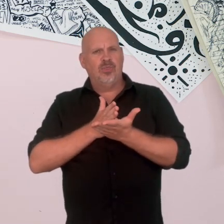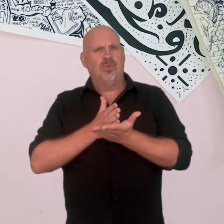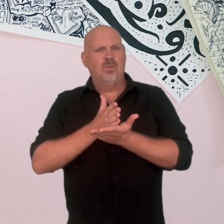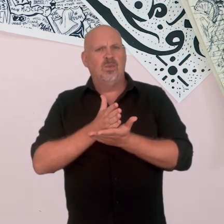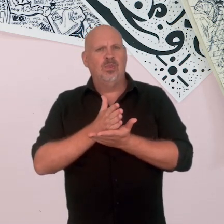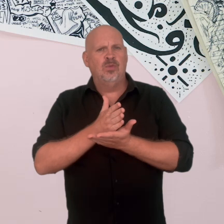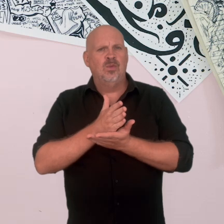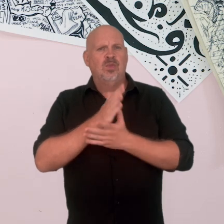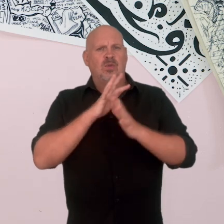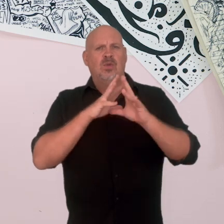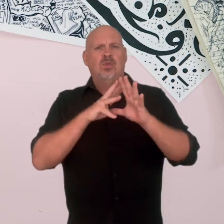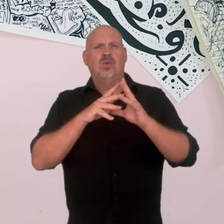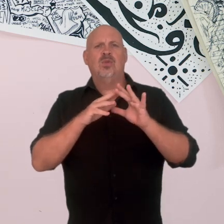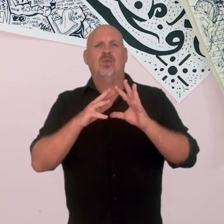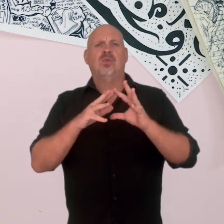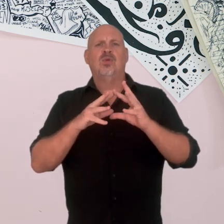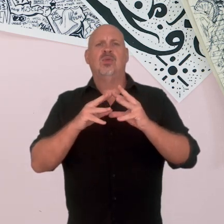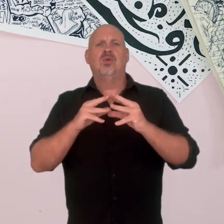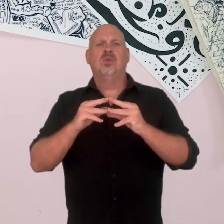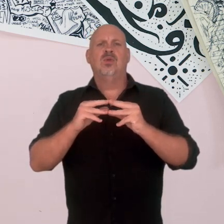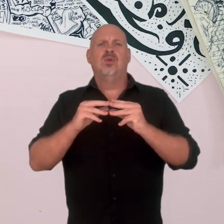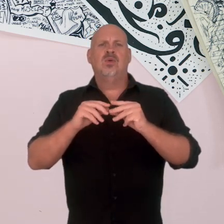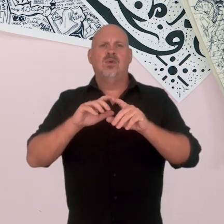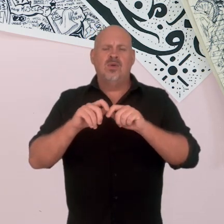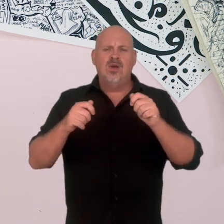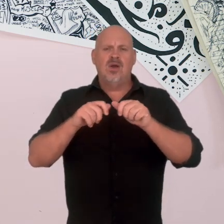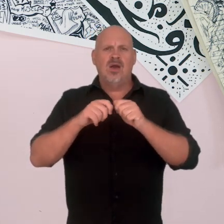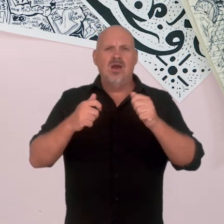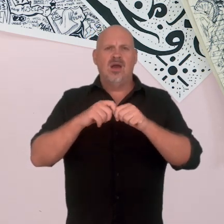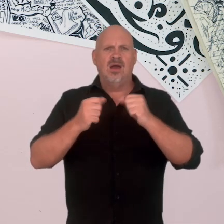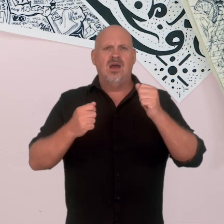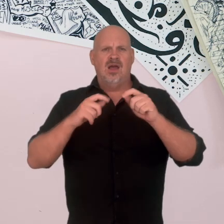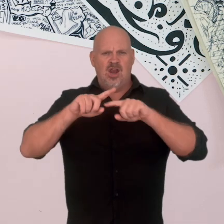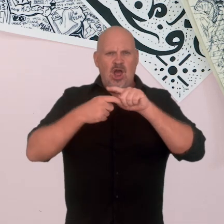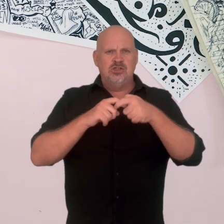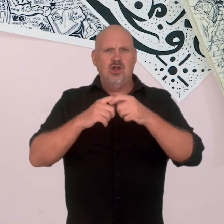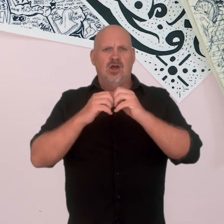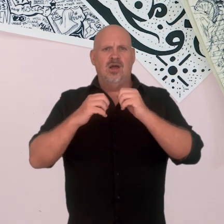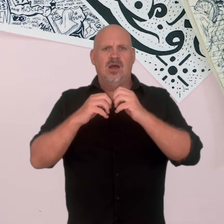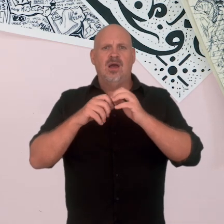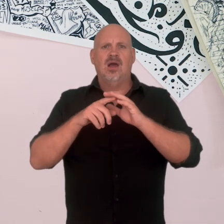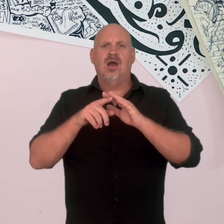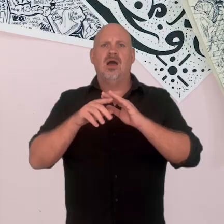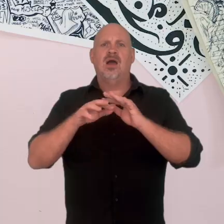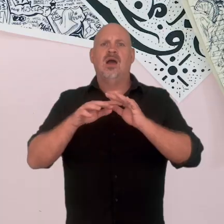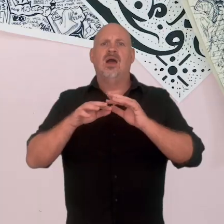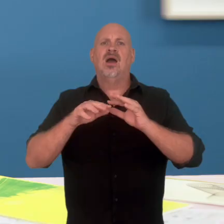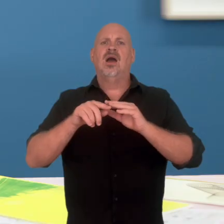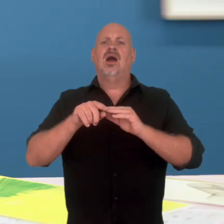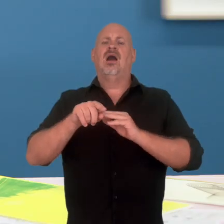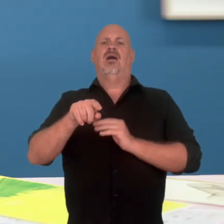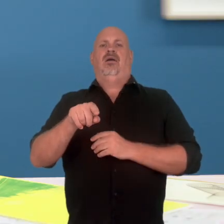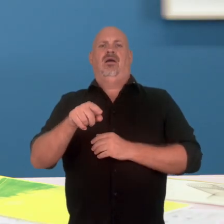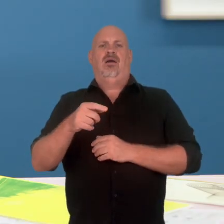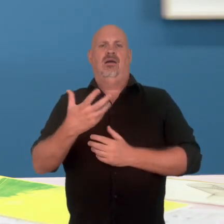the other way to slowly untie these knots and end up with something that might be very simple. At